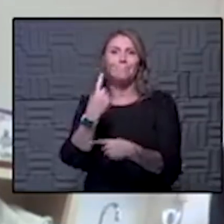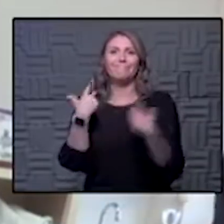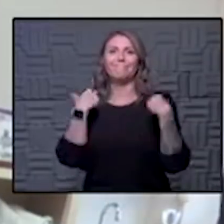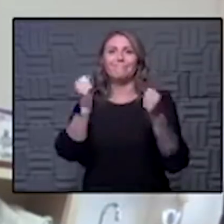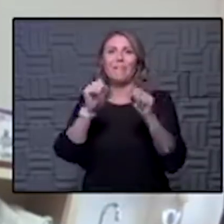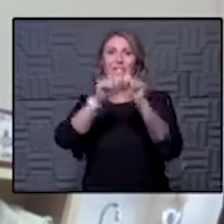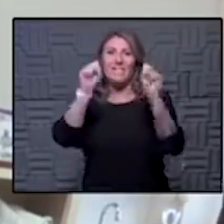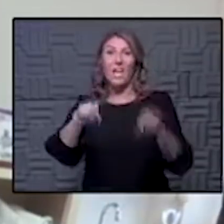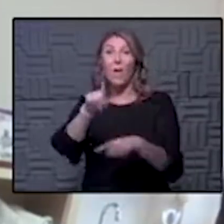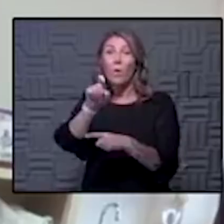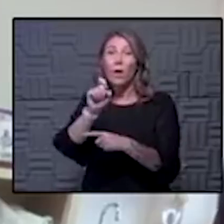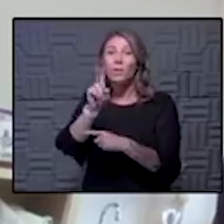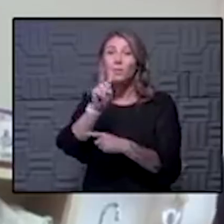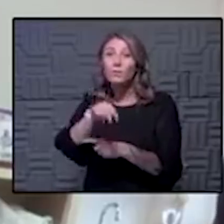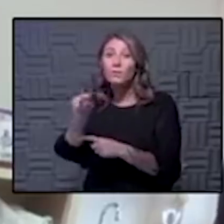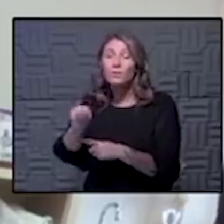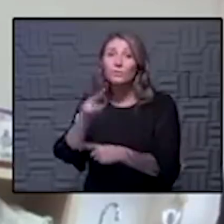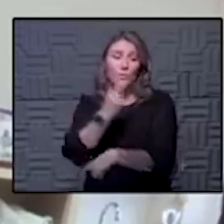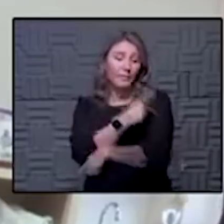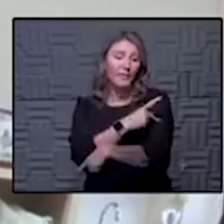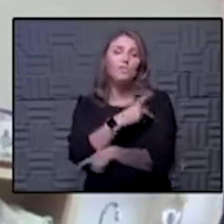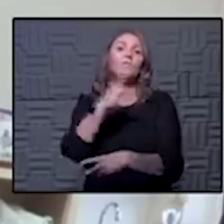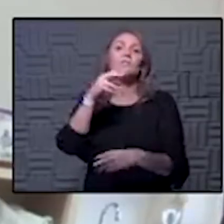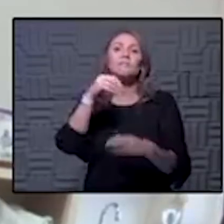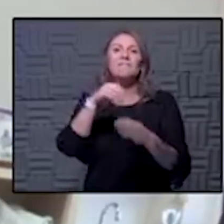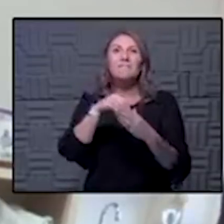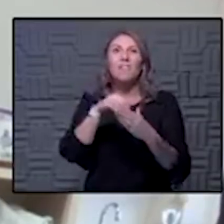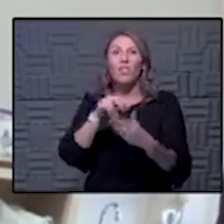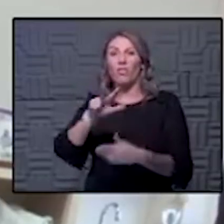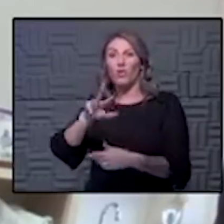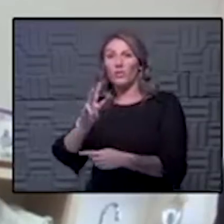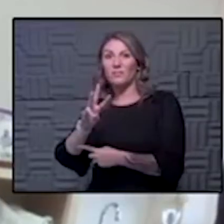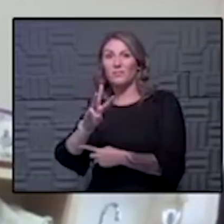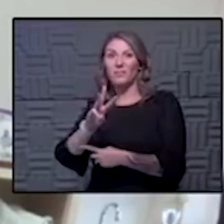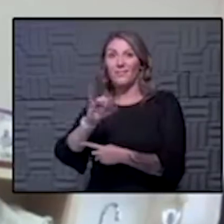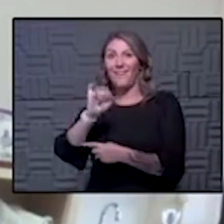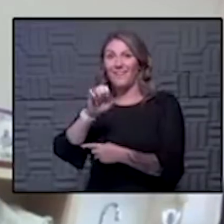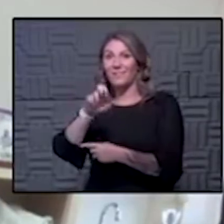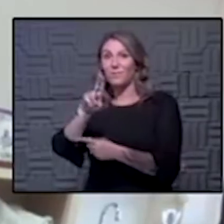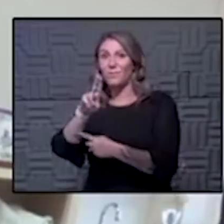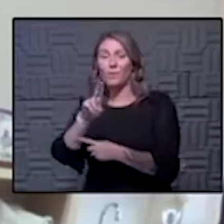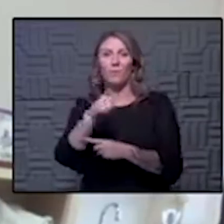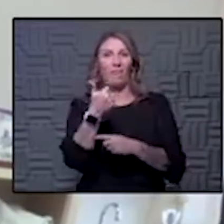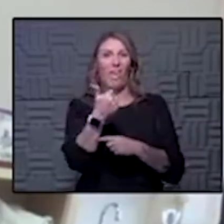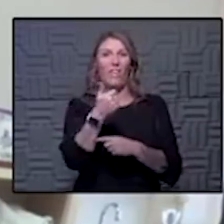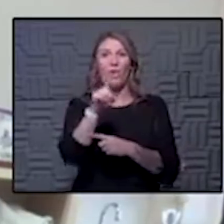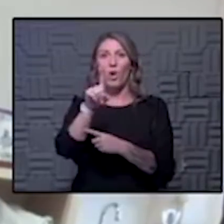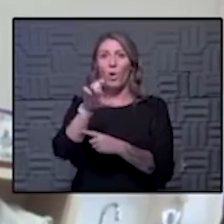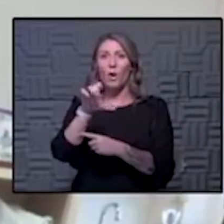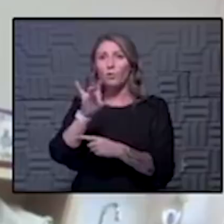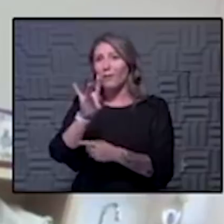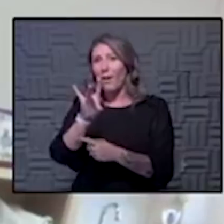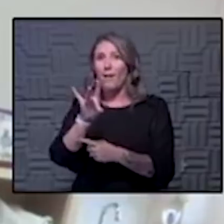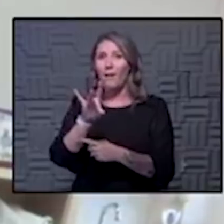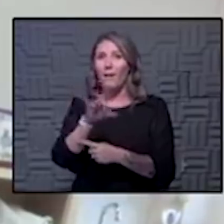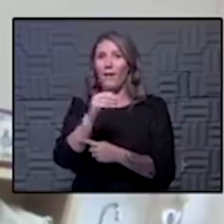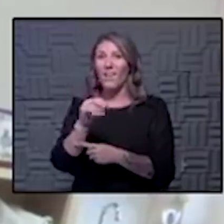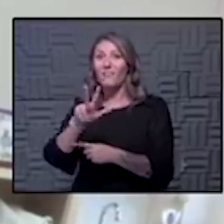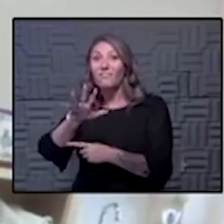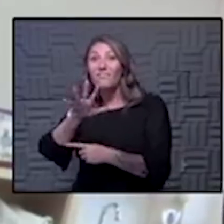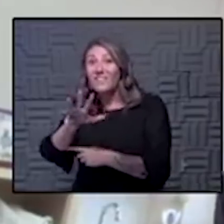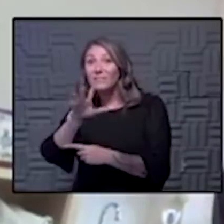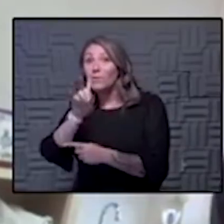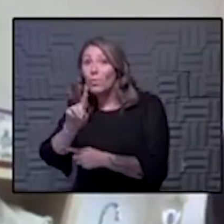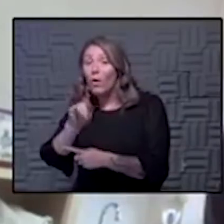122 patients in the hospital with 36 in the ICU. The other system has 108 total with 51 in the ICU. So